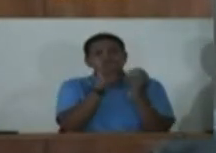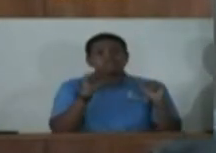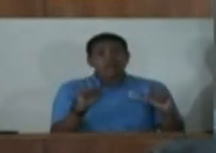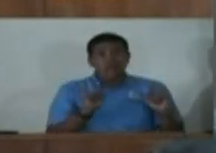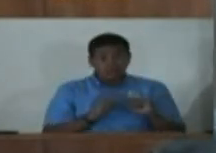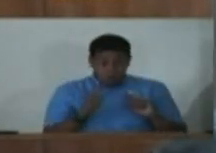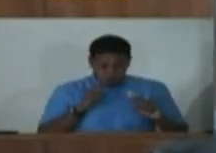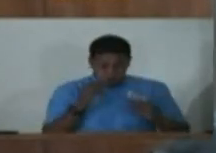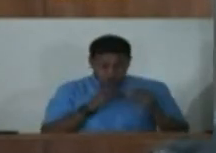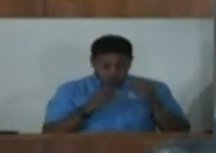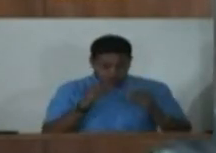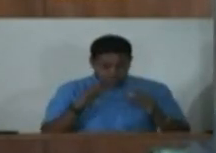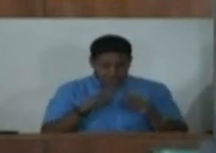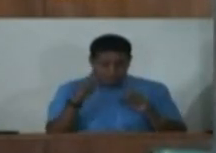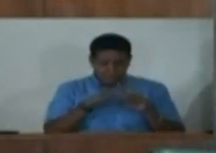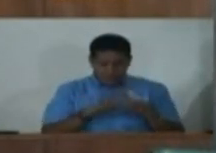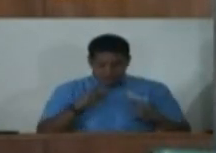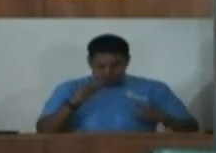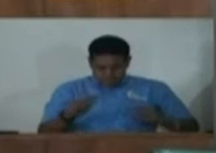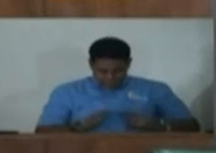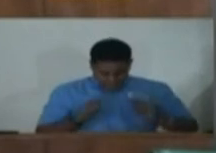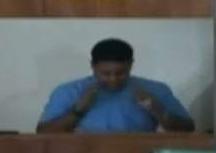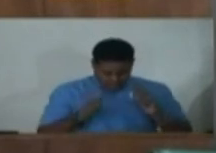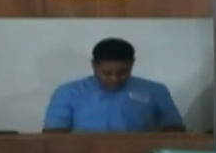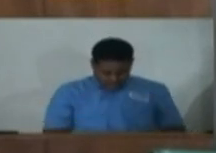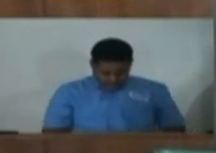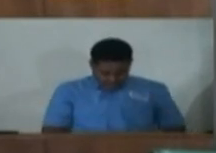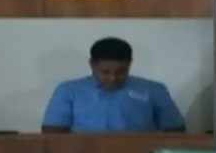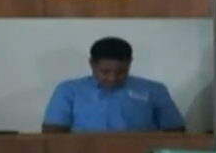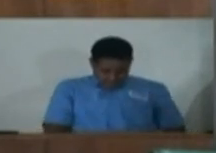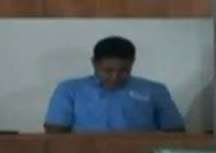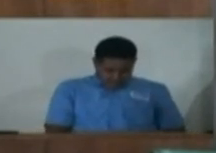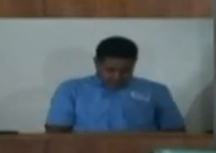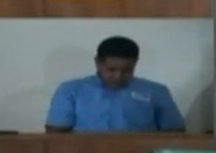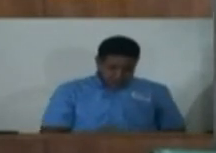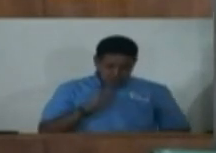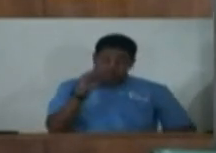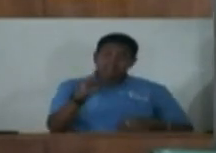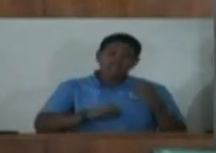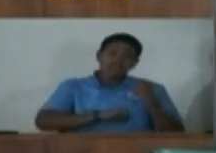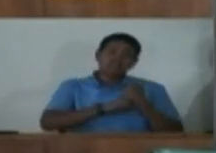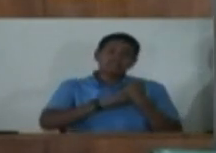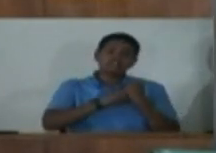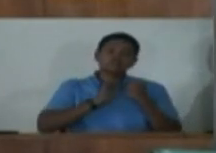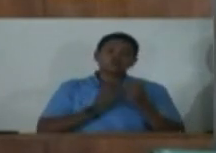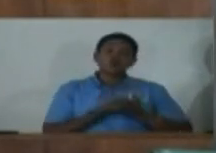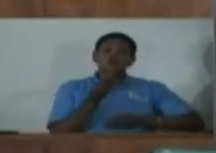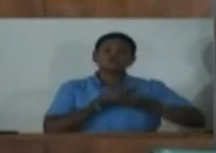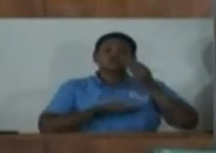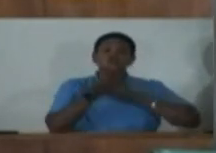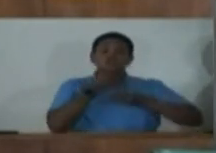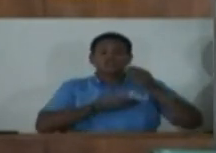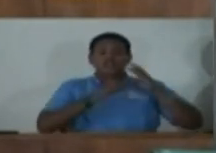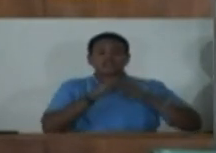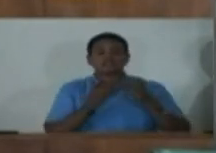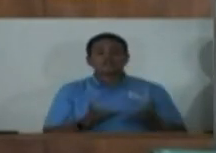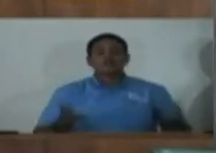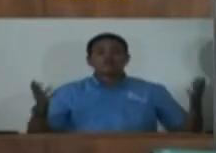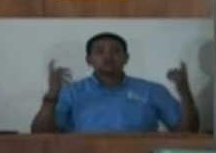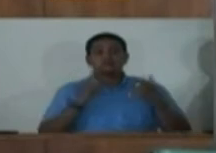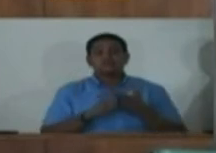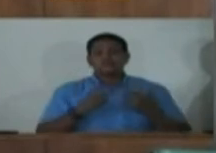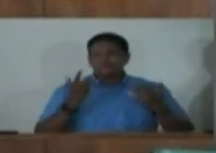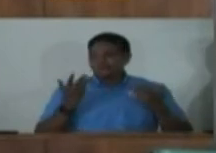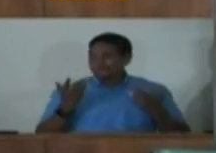in real life, when the Act is invoked, it really assists our trade in goods and